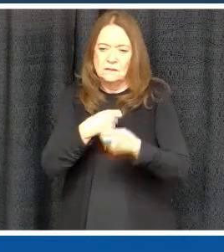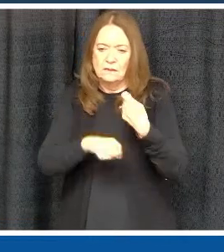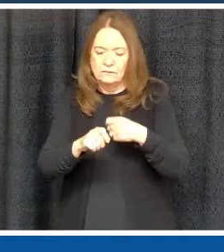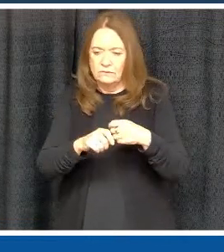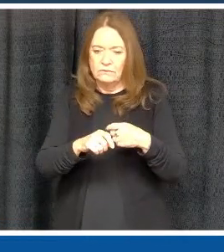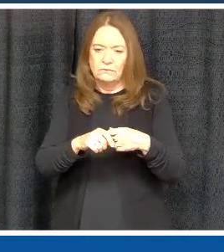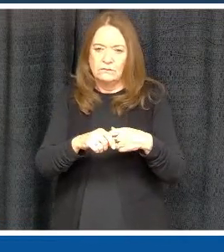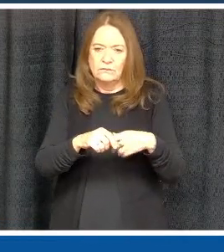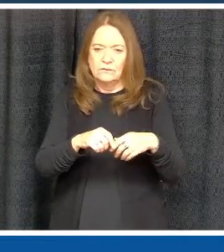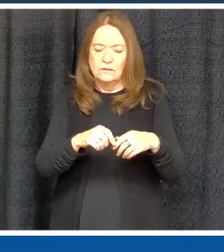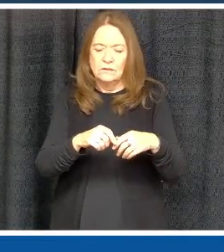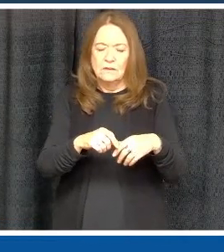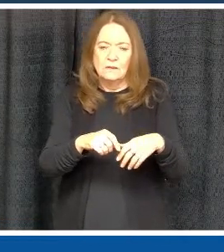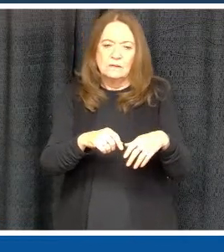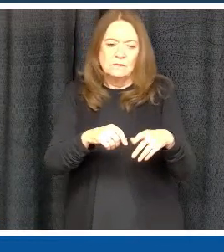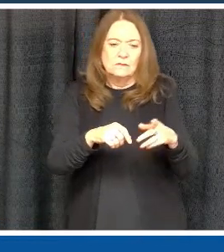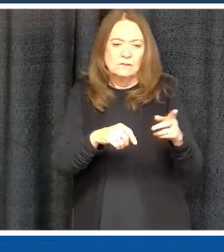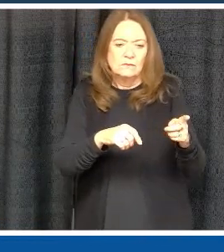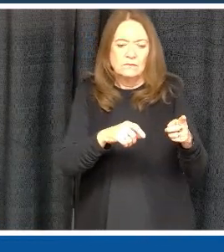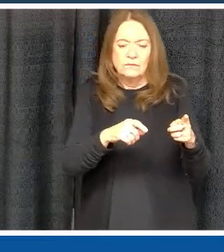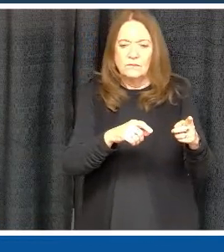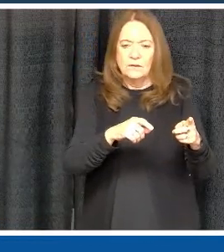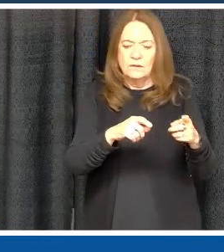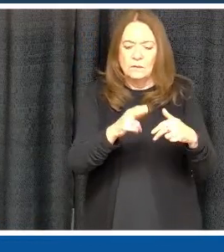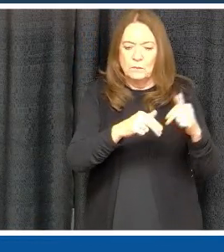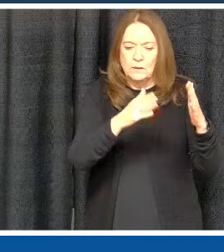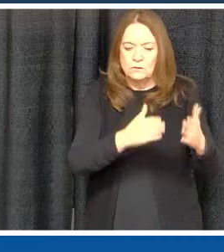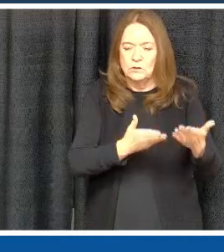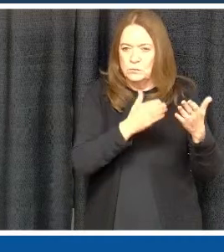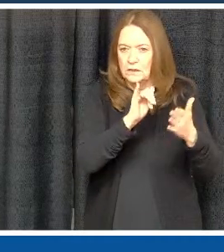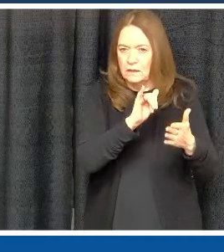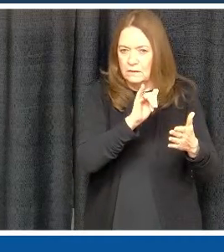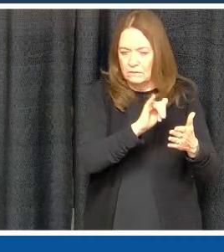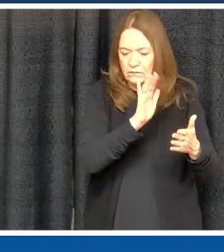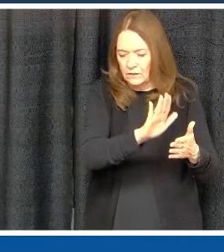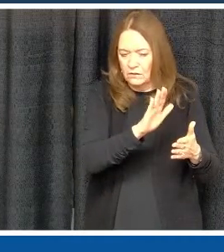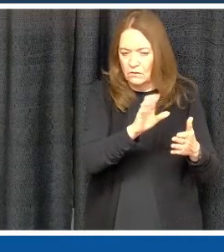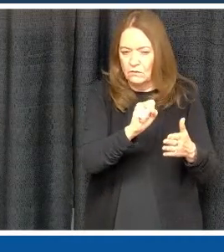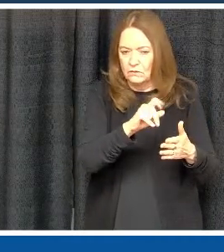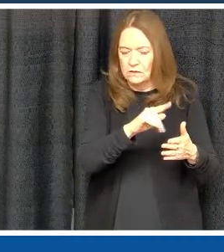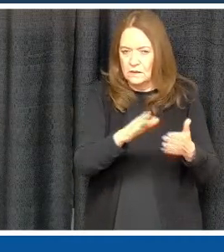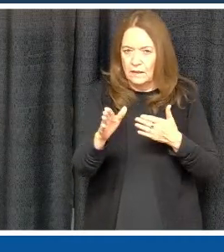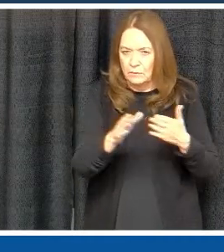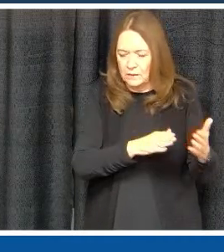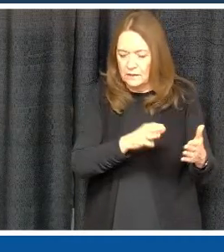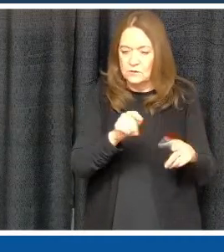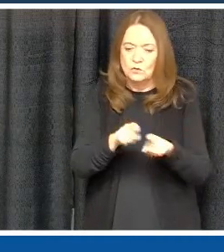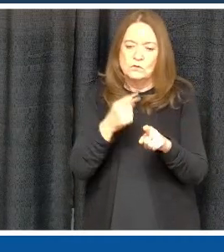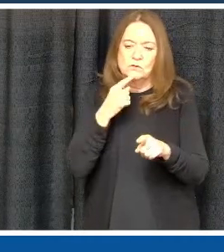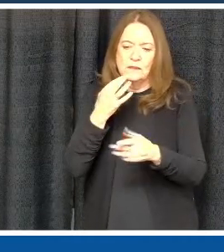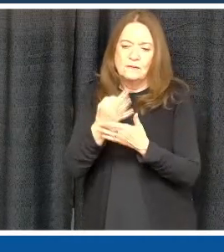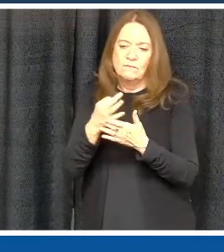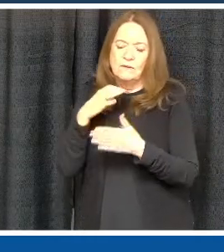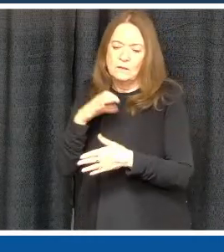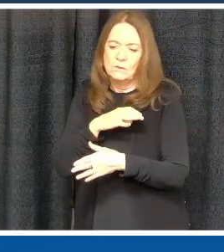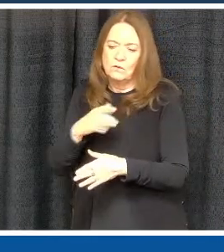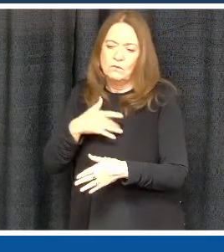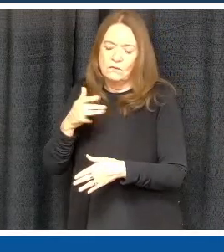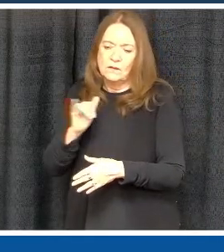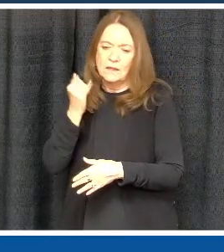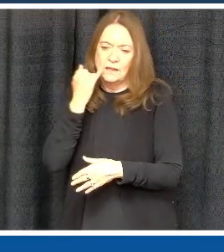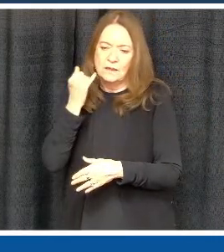having to present their site plans, Sure. subdivision plans, things like that. And you also stated in the finance committee that, you feel as though if